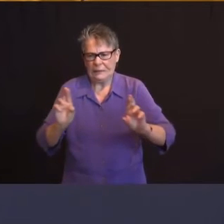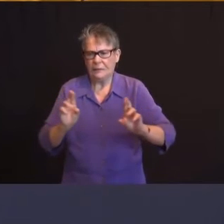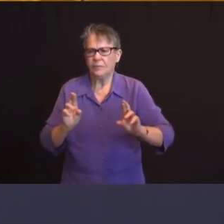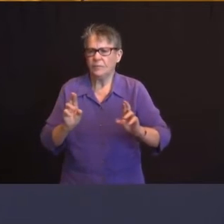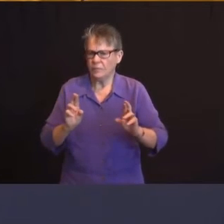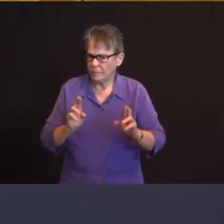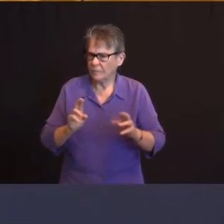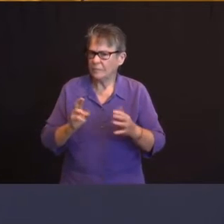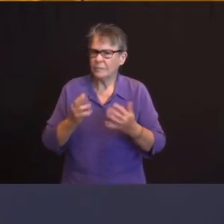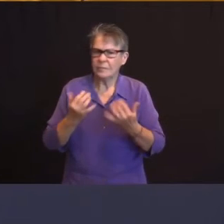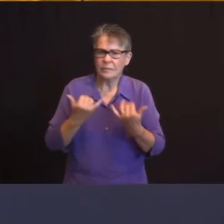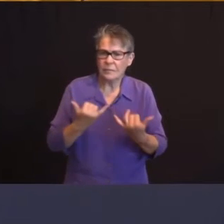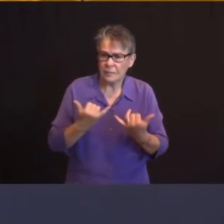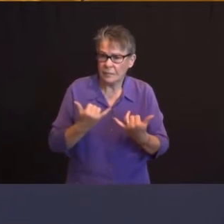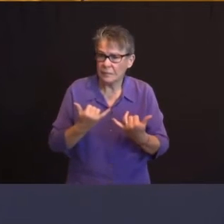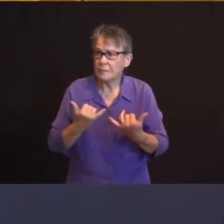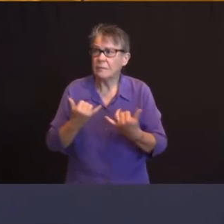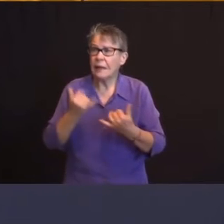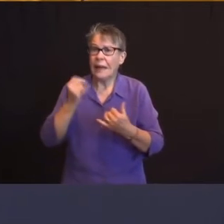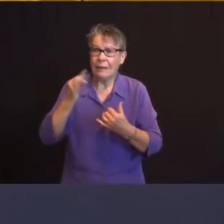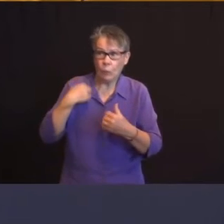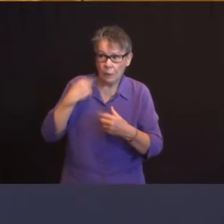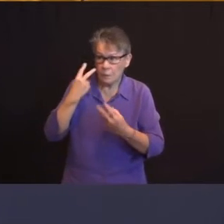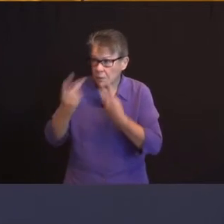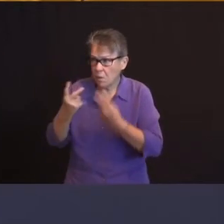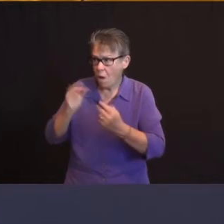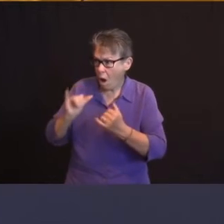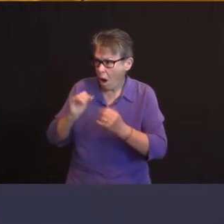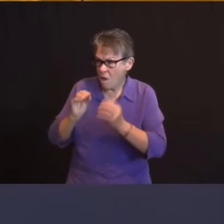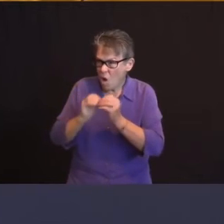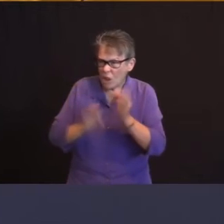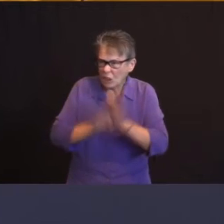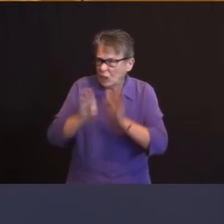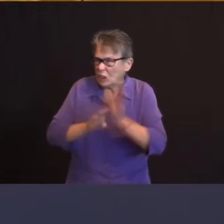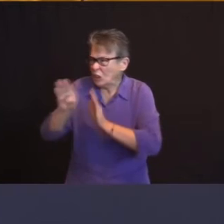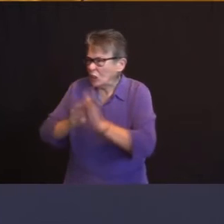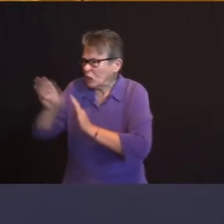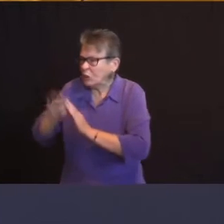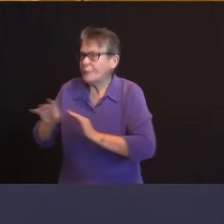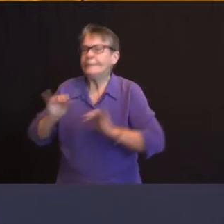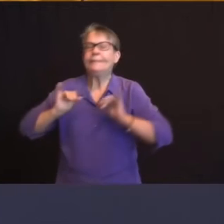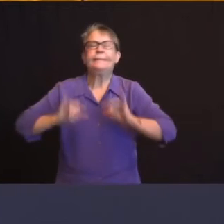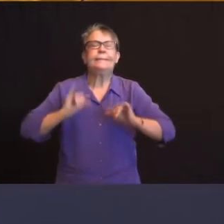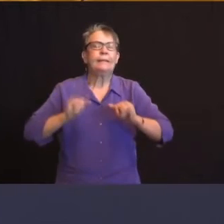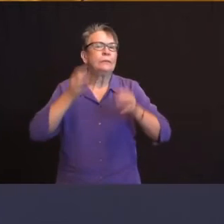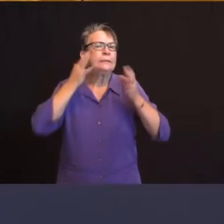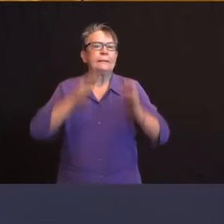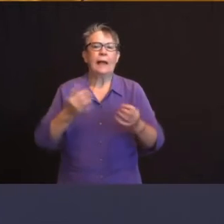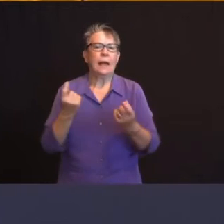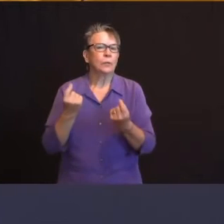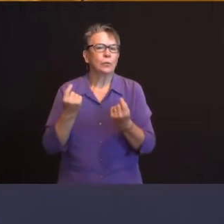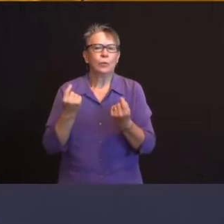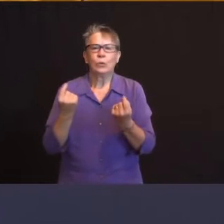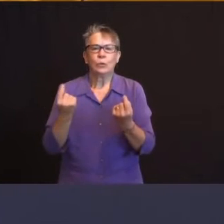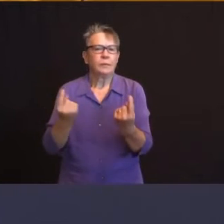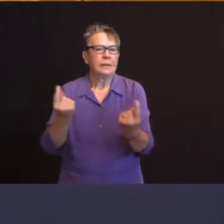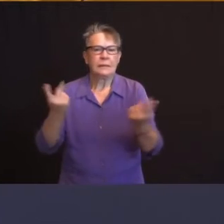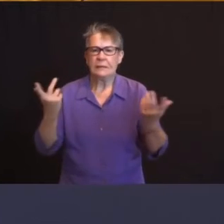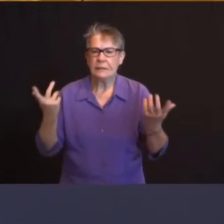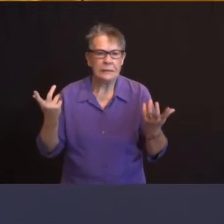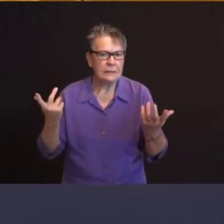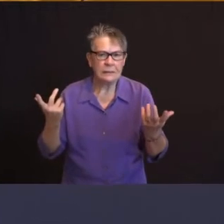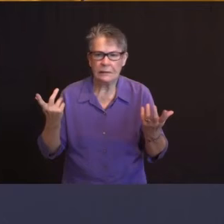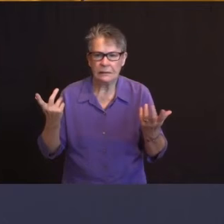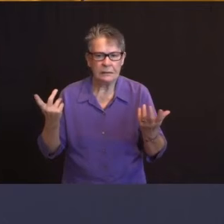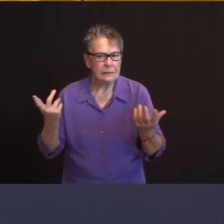And secondly, we have capacities and a knowledge of this, and we'll talk about modeling on Wednesday,